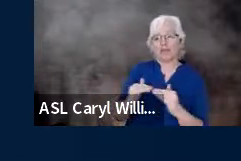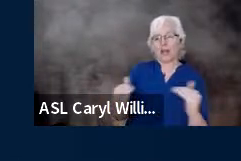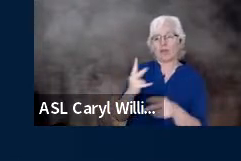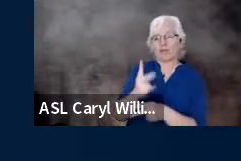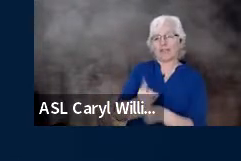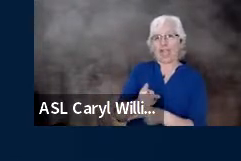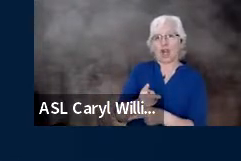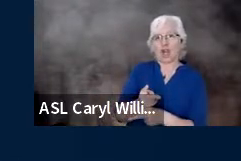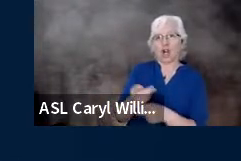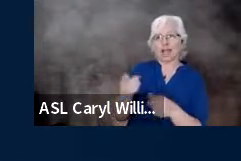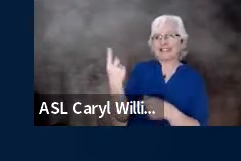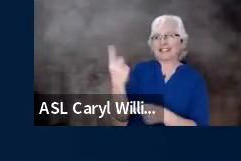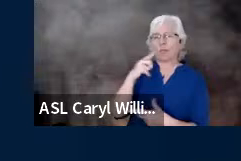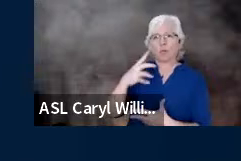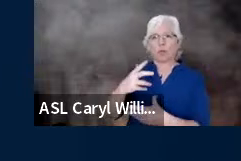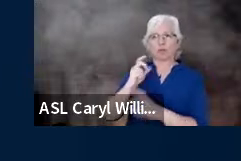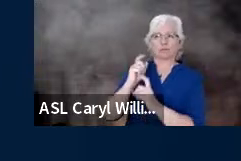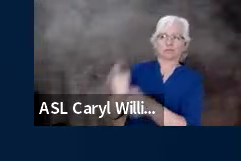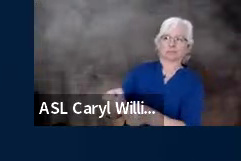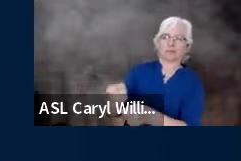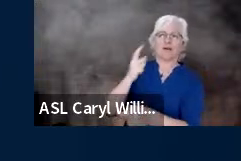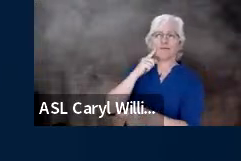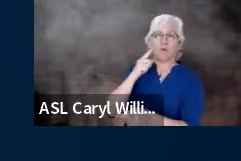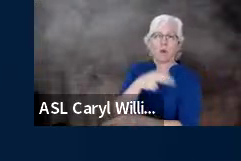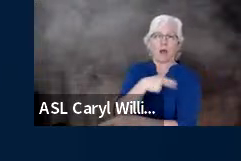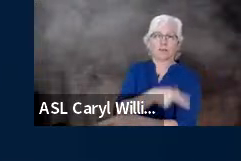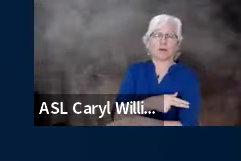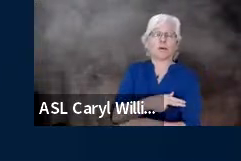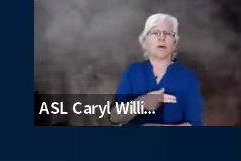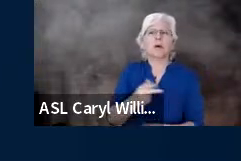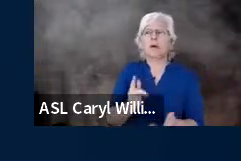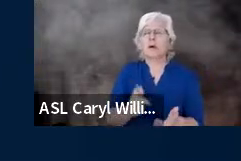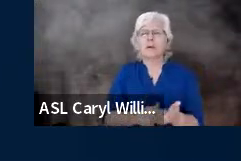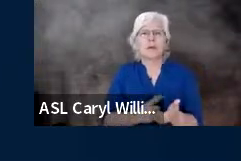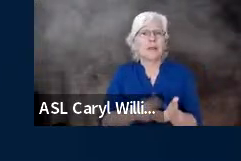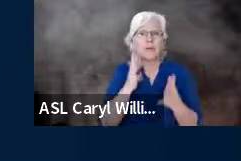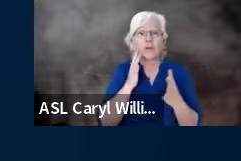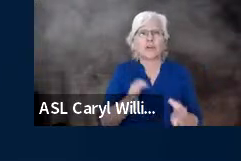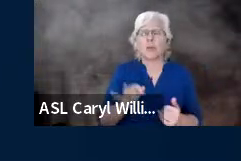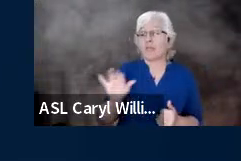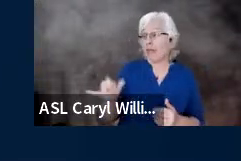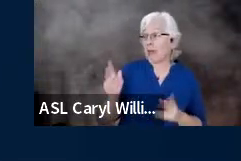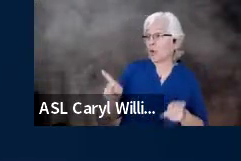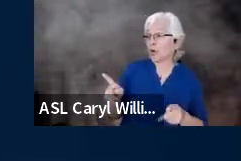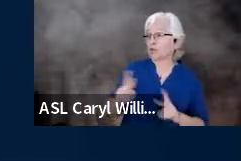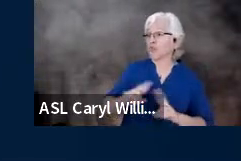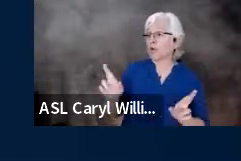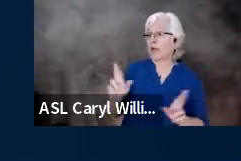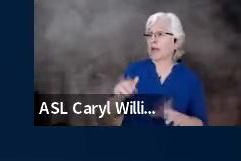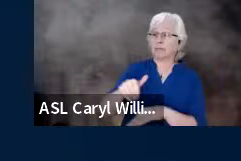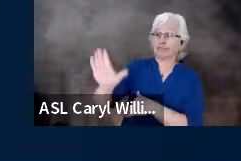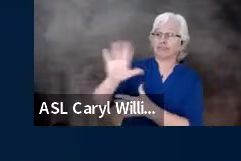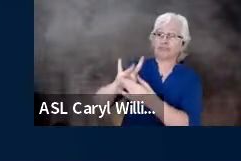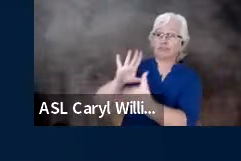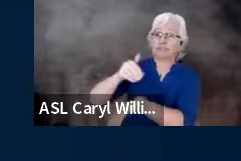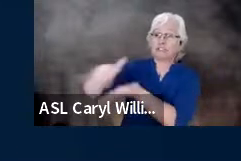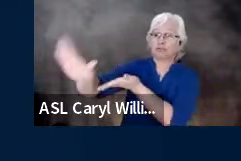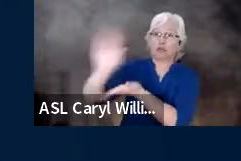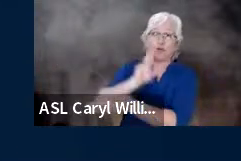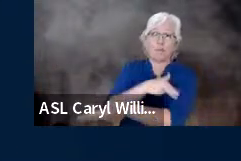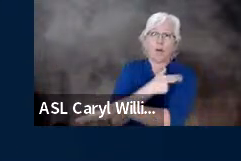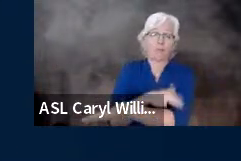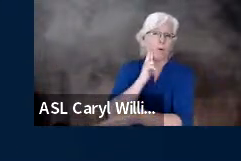may even determine who stays in a hospital and at what point that person is discharged from the hospital. And a lot of